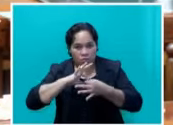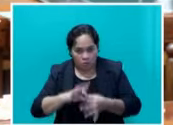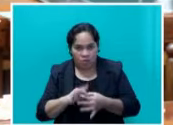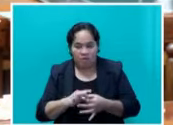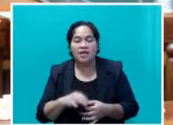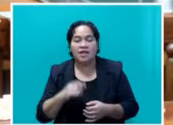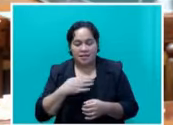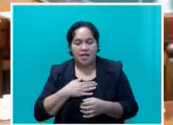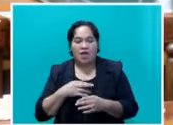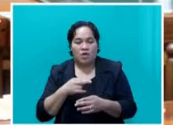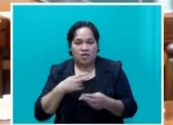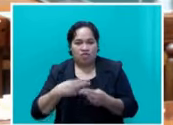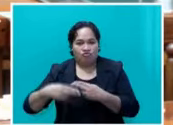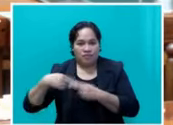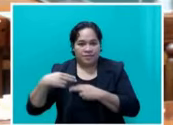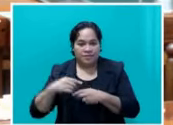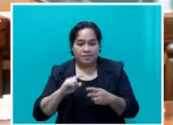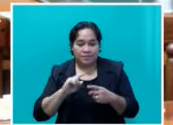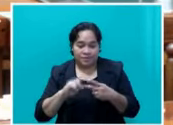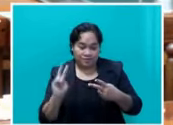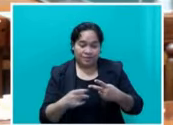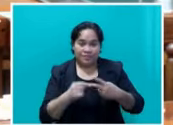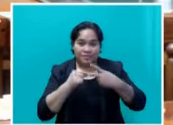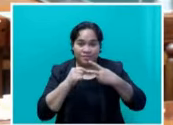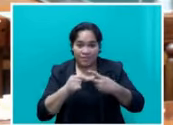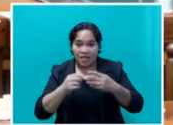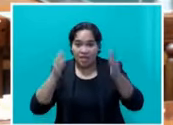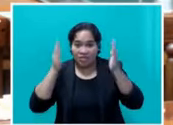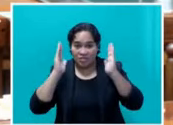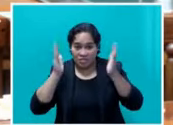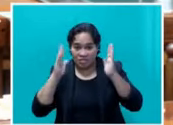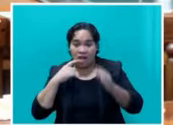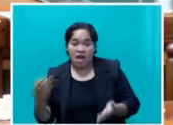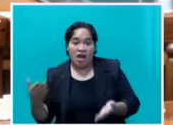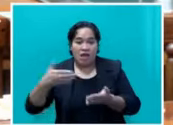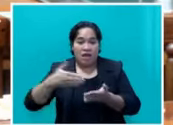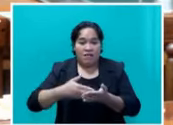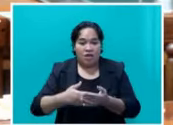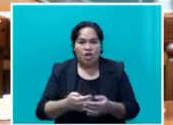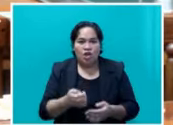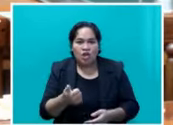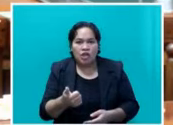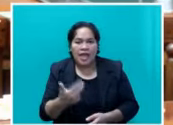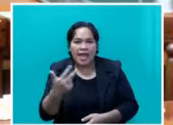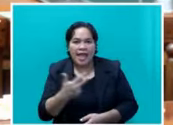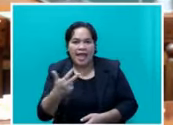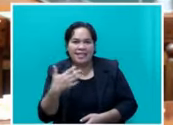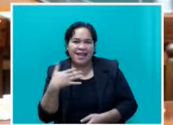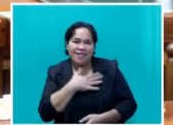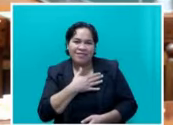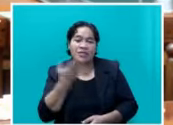our history. The Lotu, Honorable Speaker, arrived in the early 1800s, with the Methodists